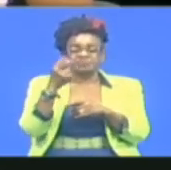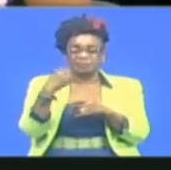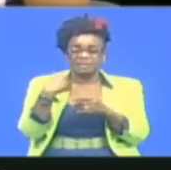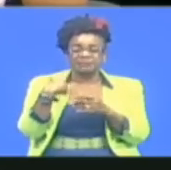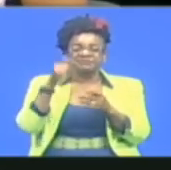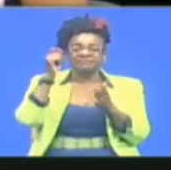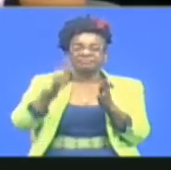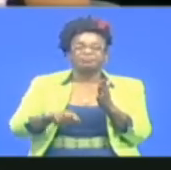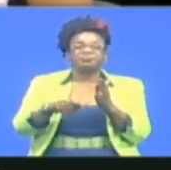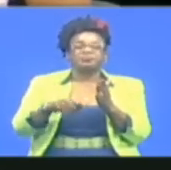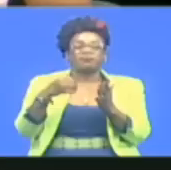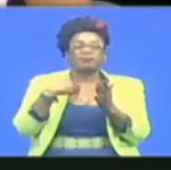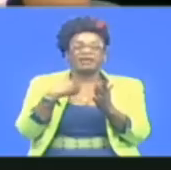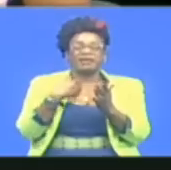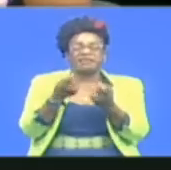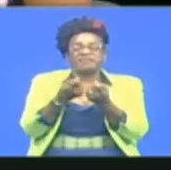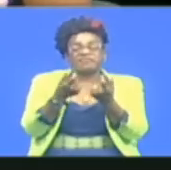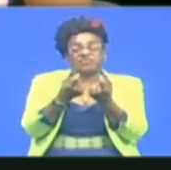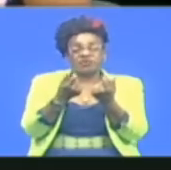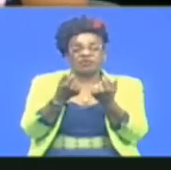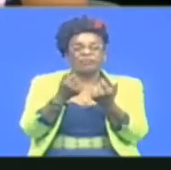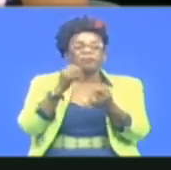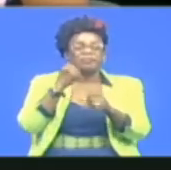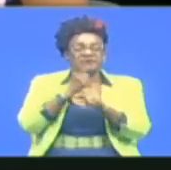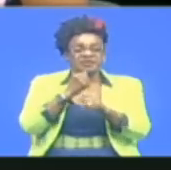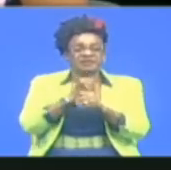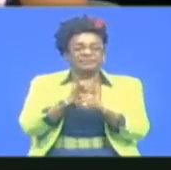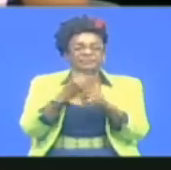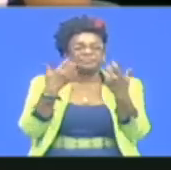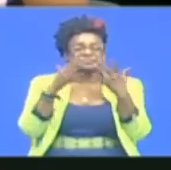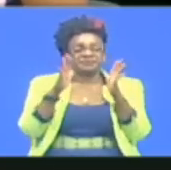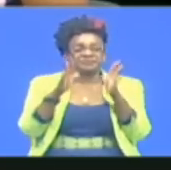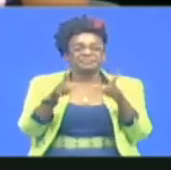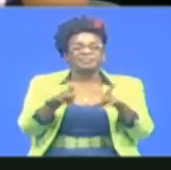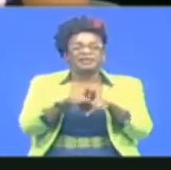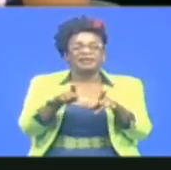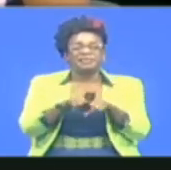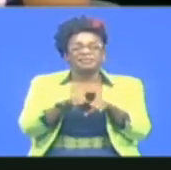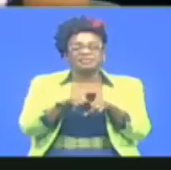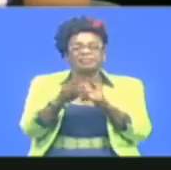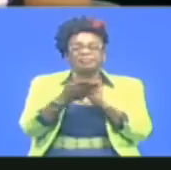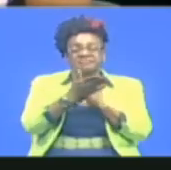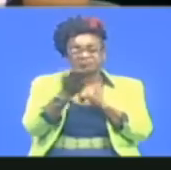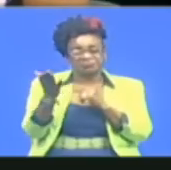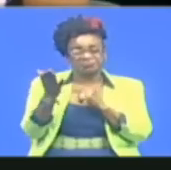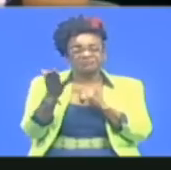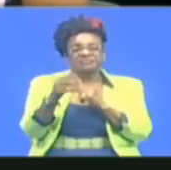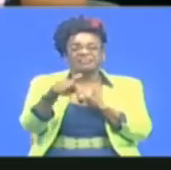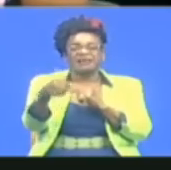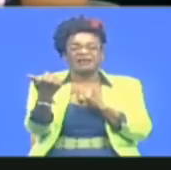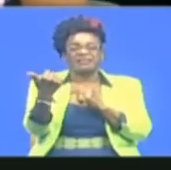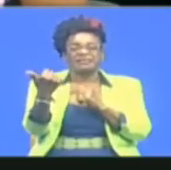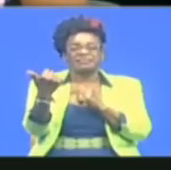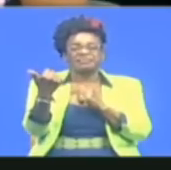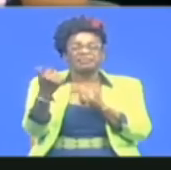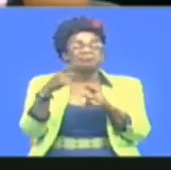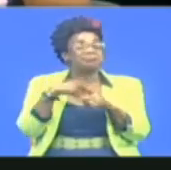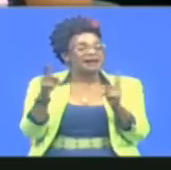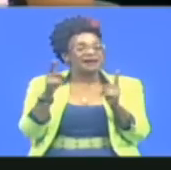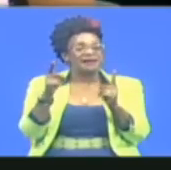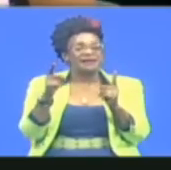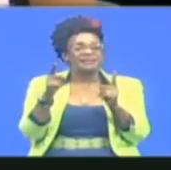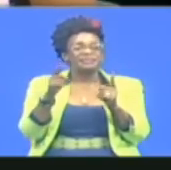there have been a few convictions down the line, arguably for the so-called small fish. However, the follow-through has